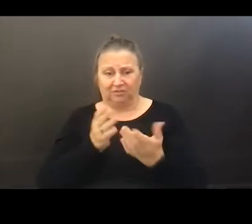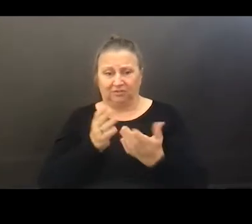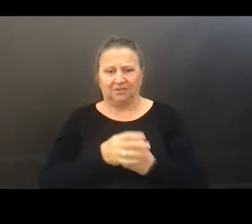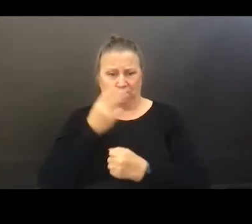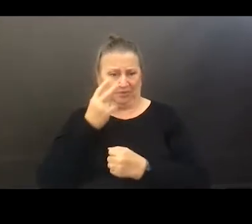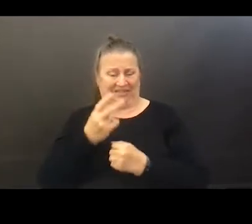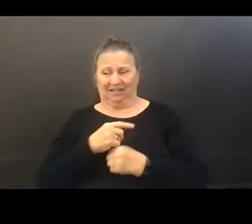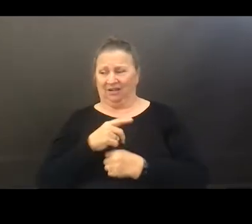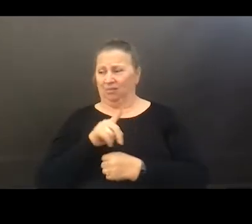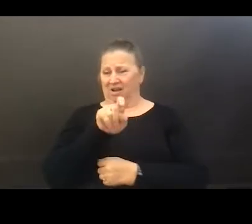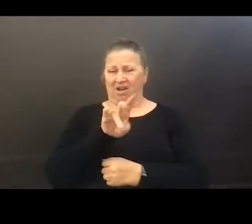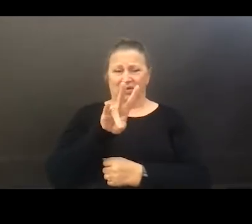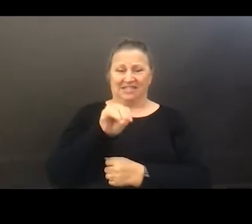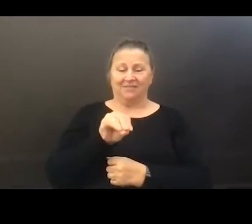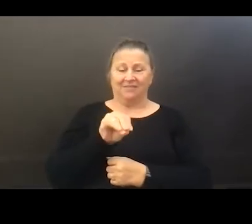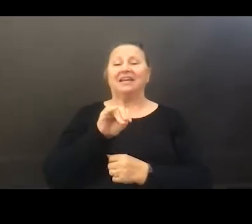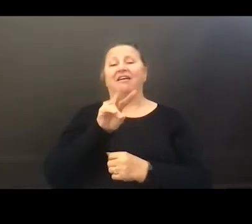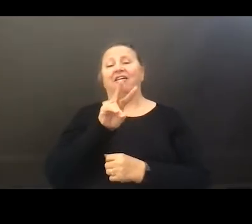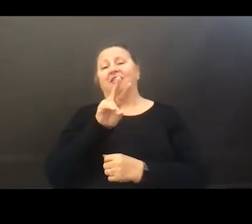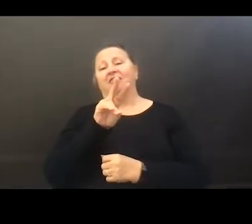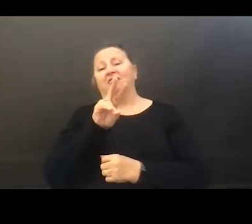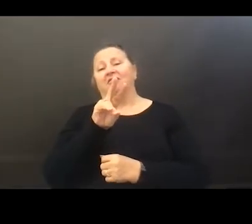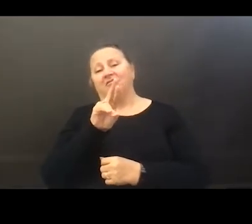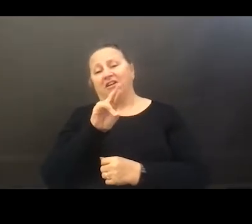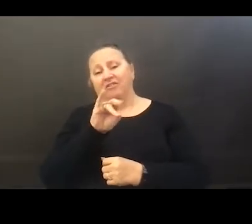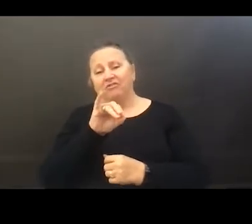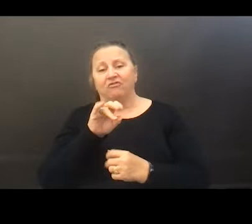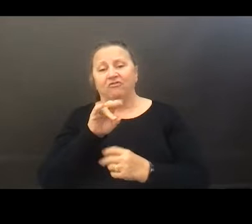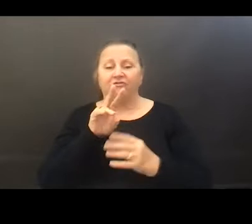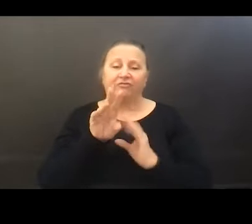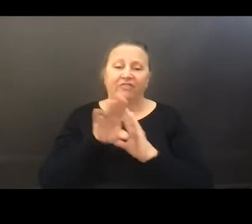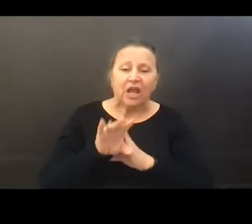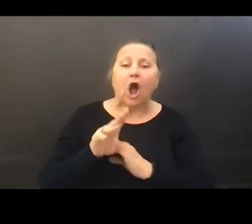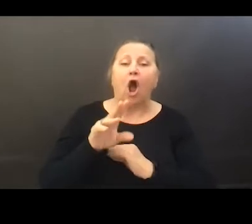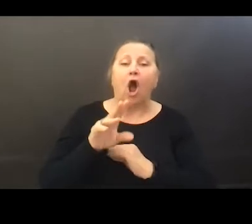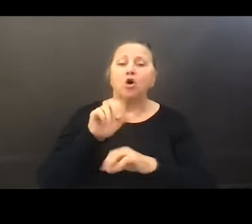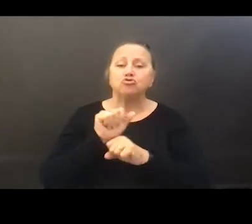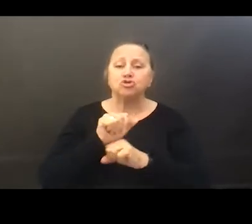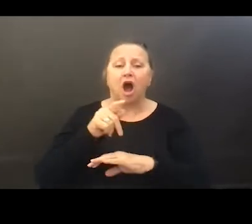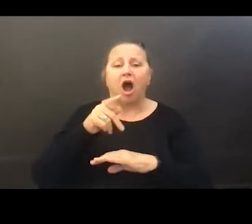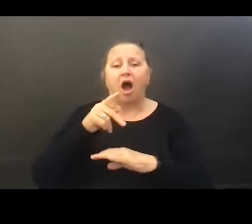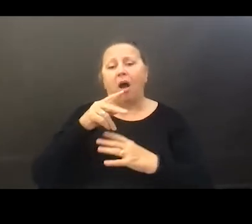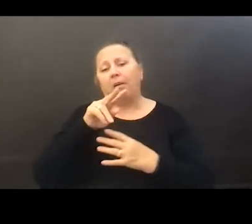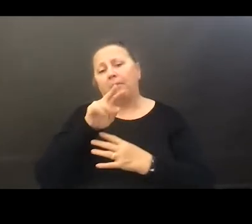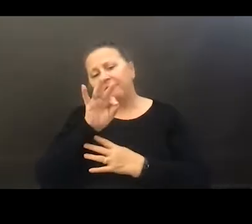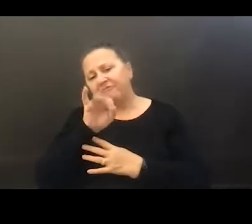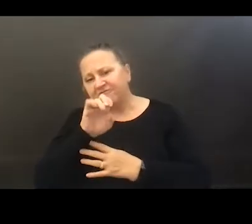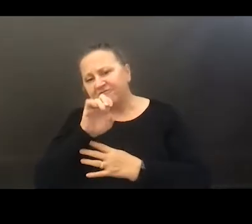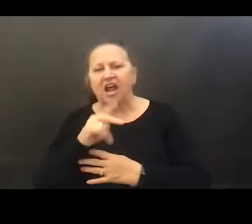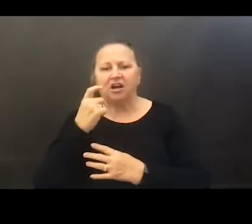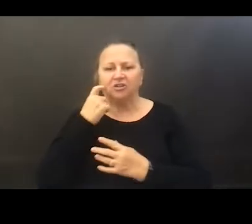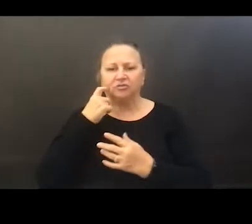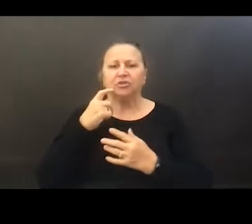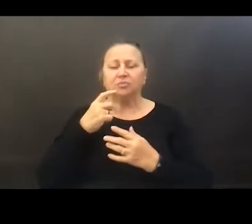did 170 virtual job fairs over the course of the last 2 years. And I don't have to read all these numbers. You can read them, but you can